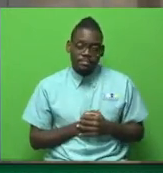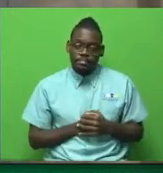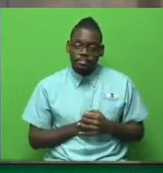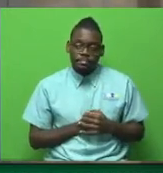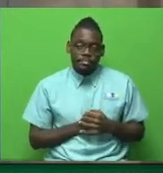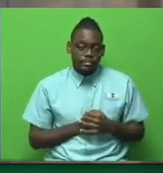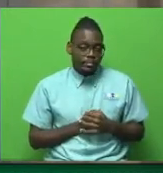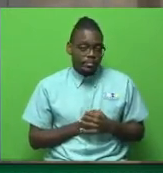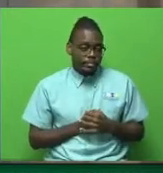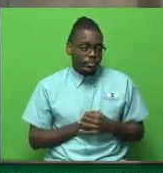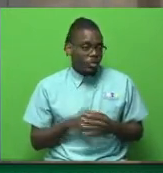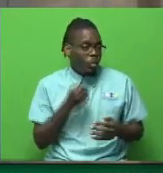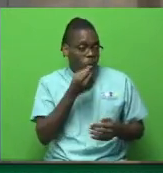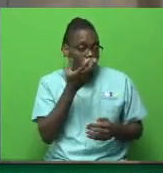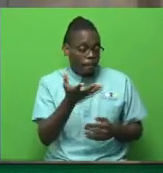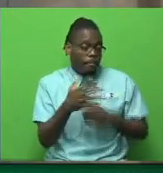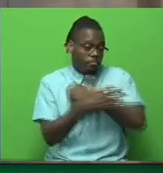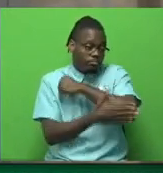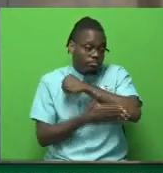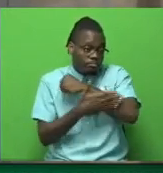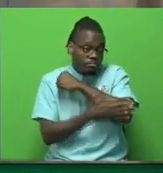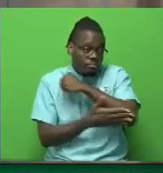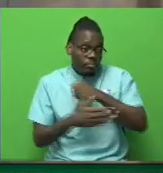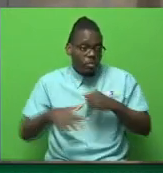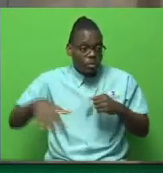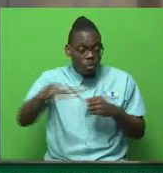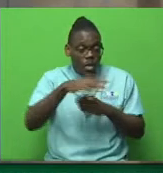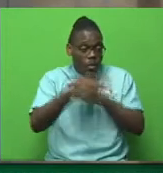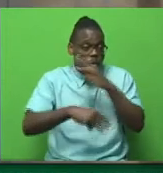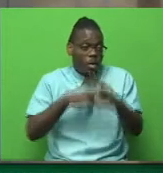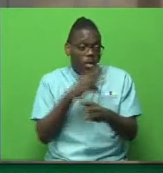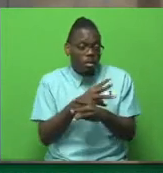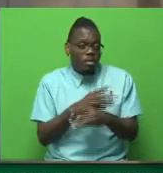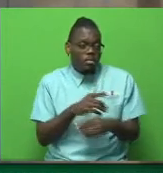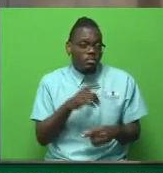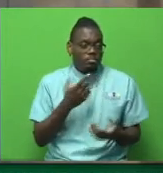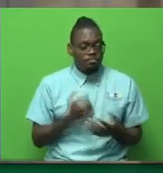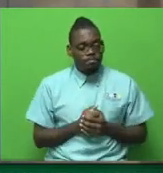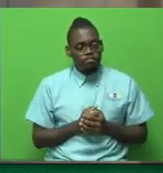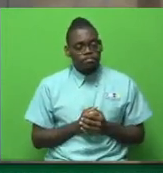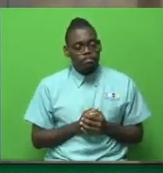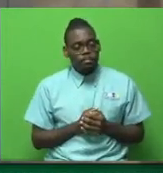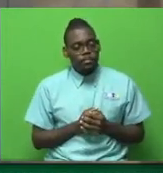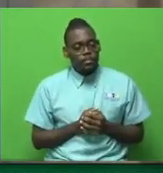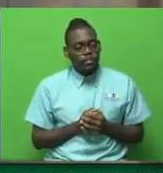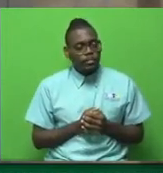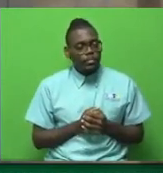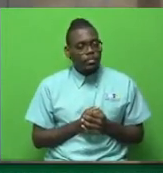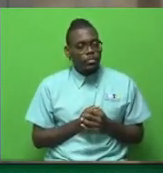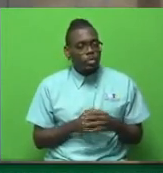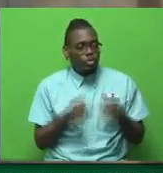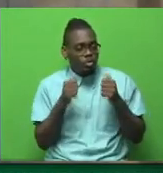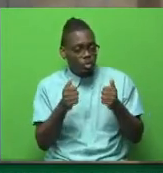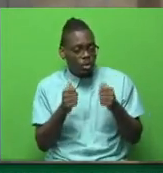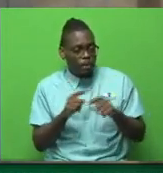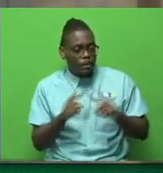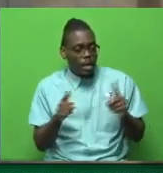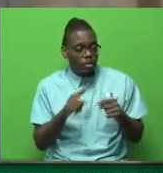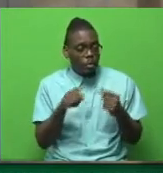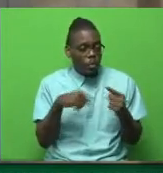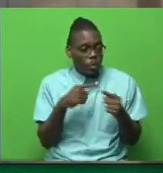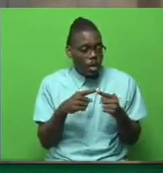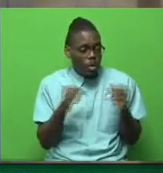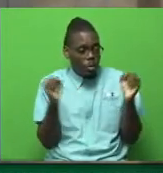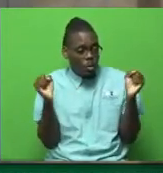they are expecting a search in covid-19 cases as the autumn and winter months approach and that is a fact